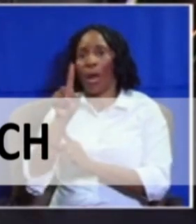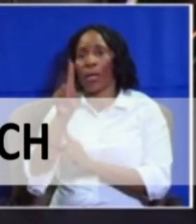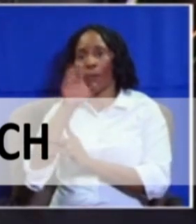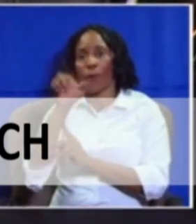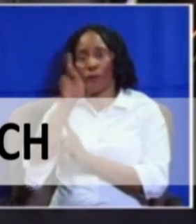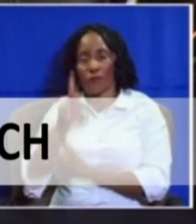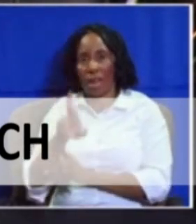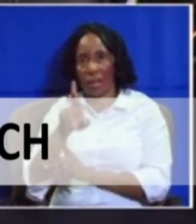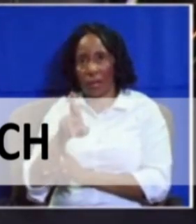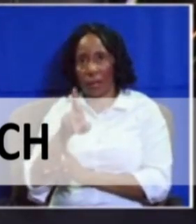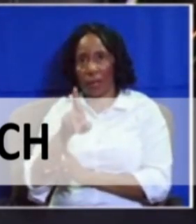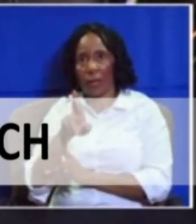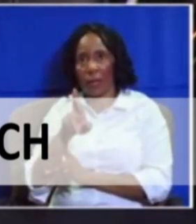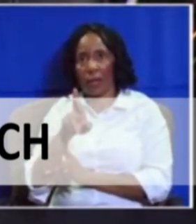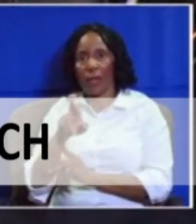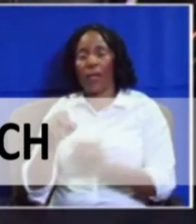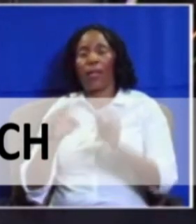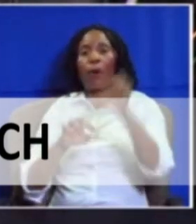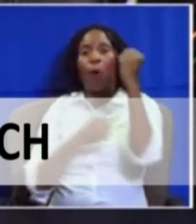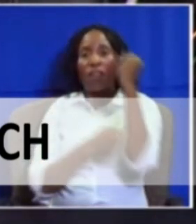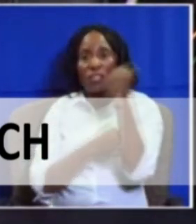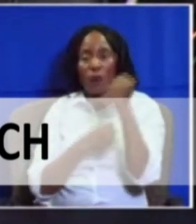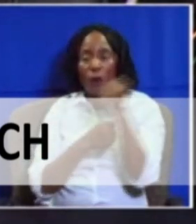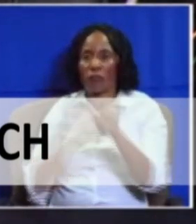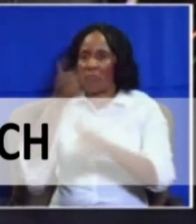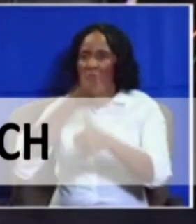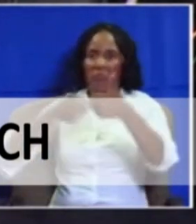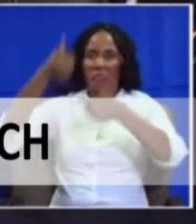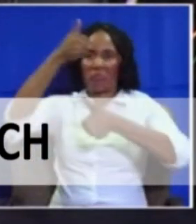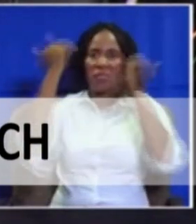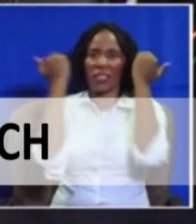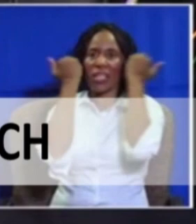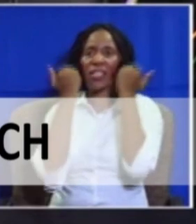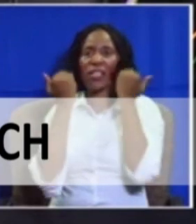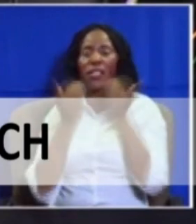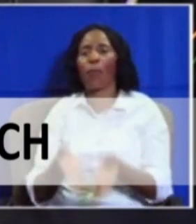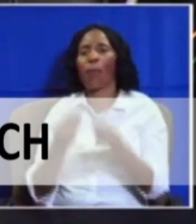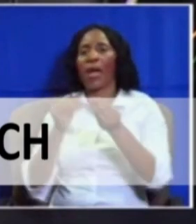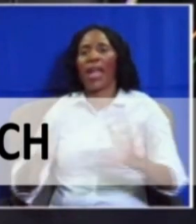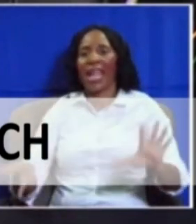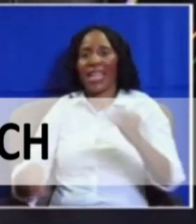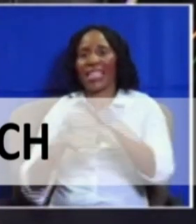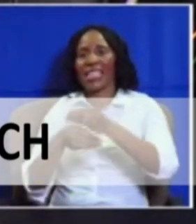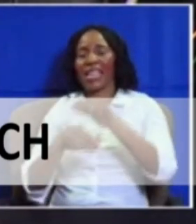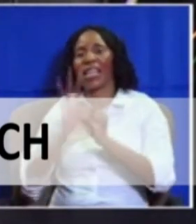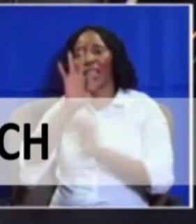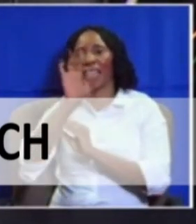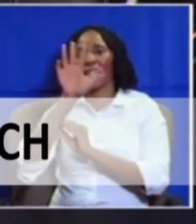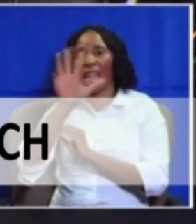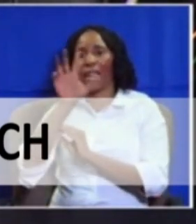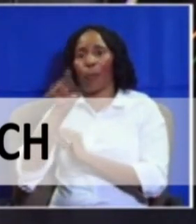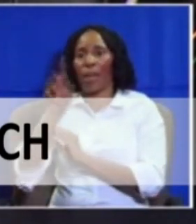The Office of the Chief Justice received an additional 39.9 million.